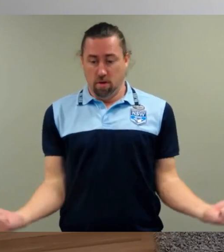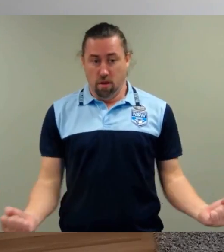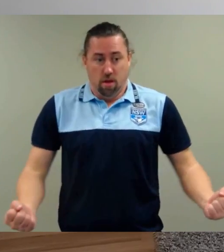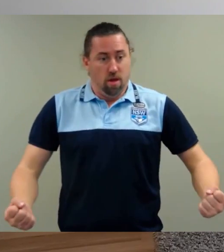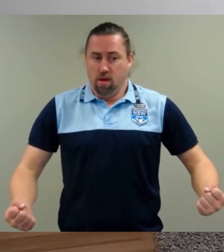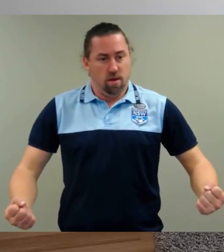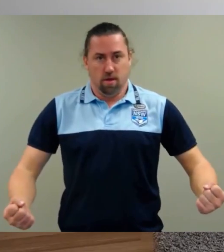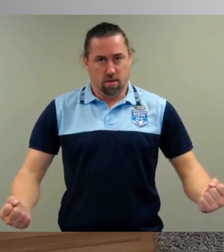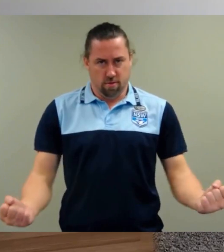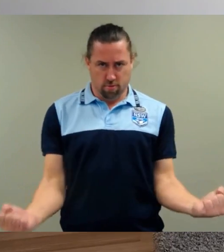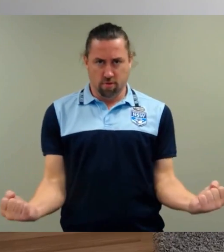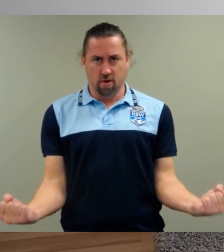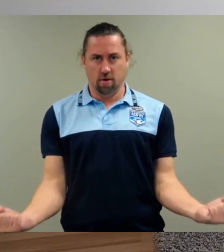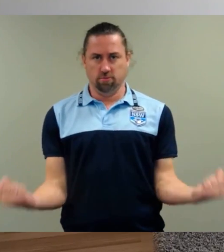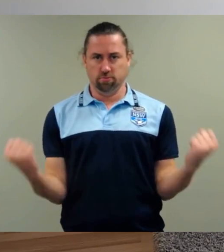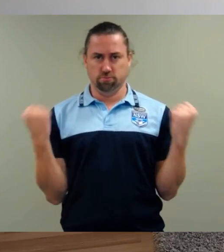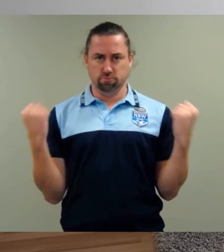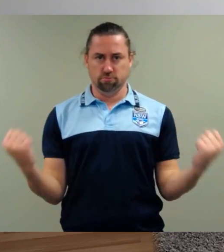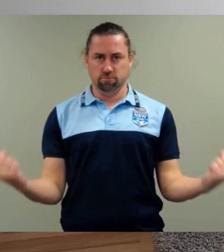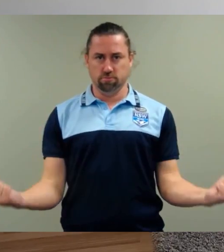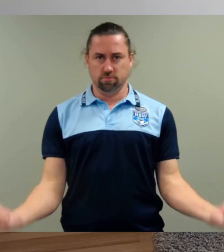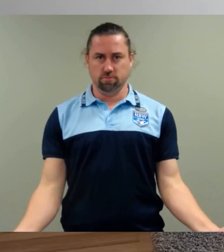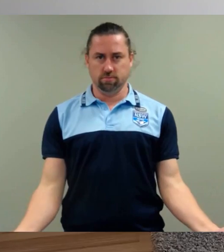your elbows leave the side of your body.